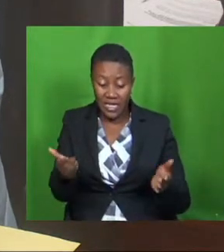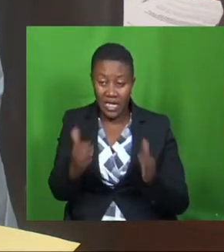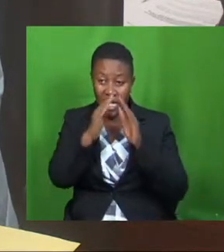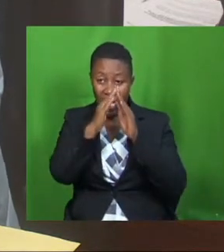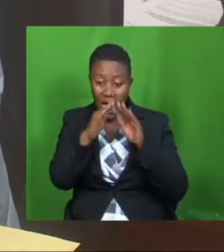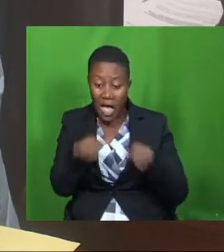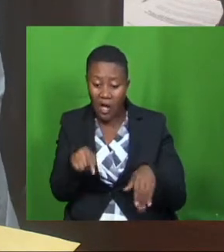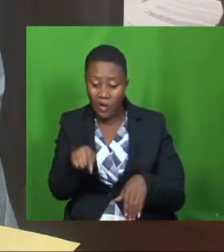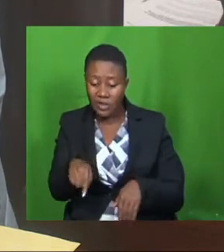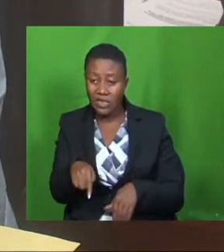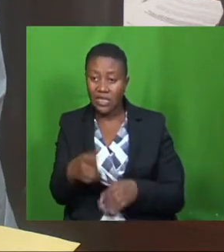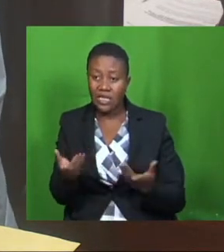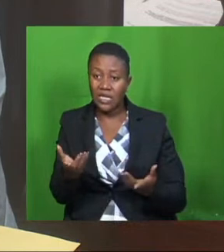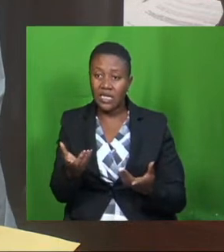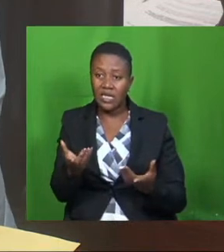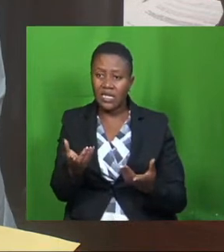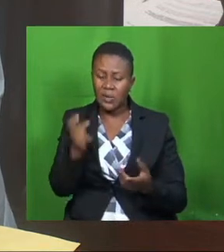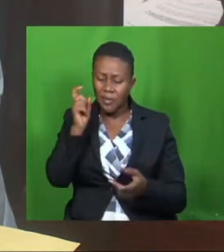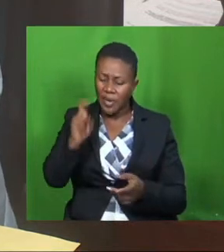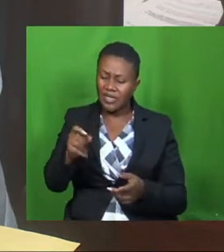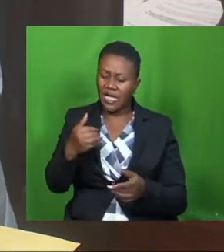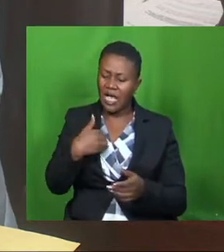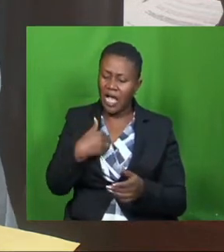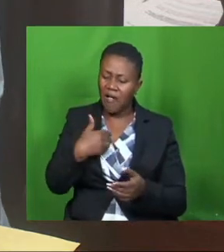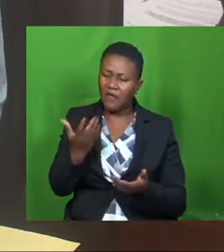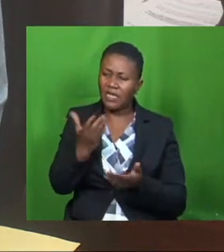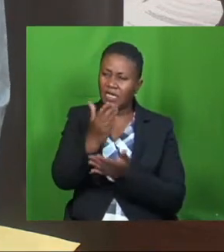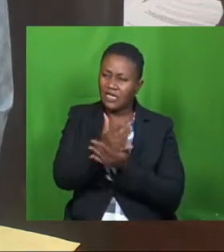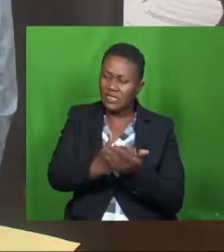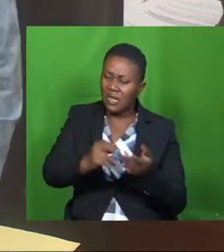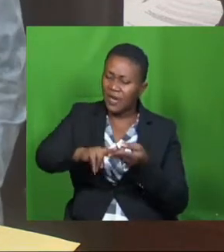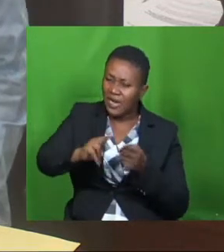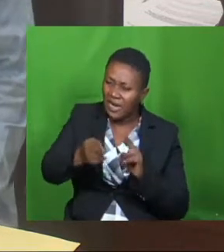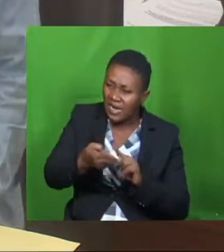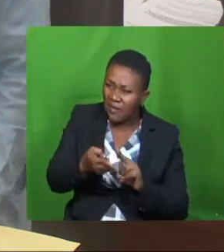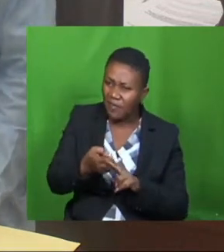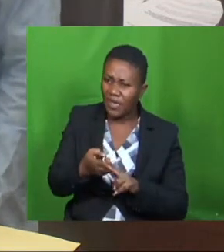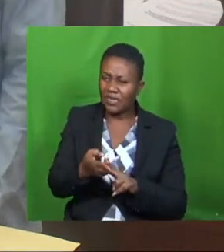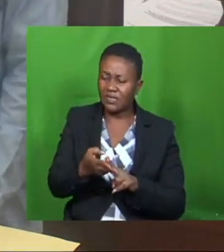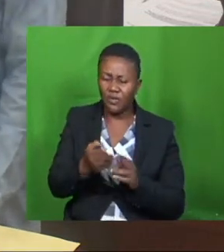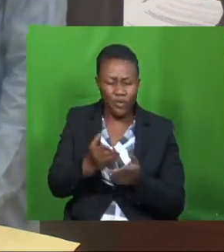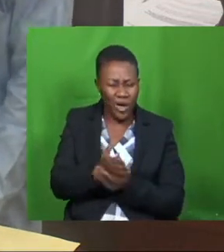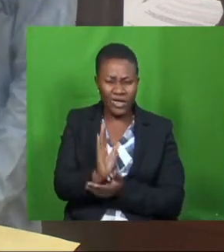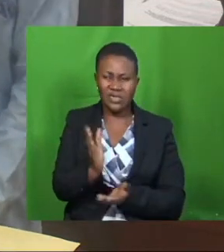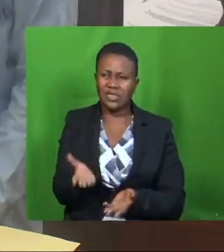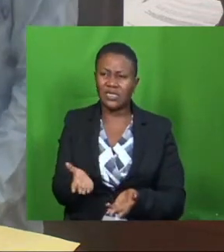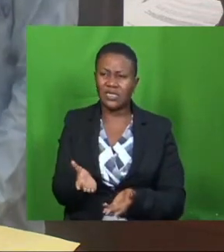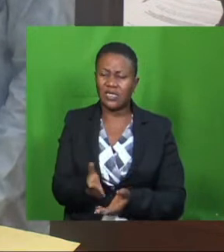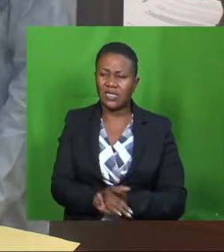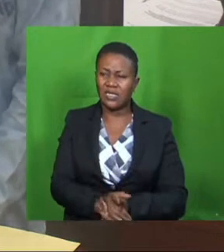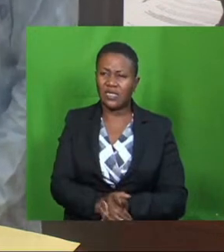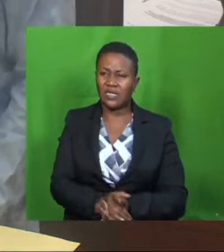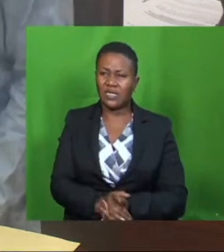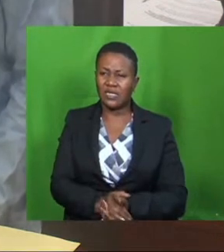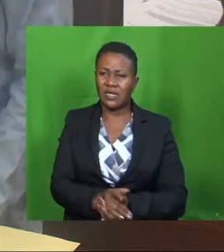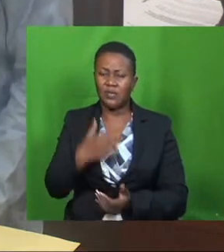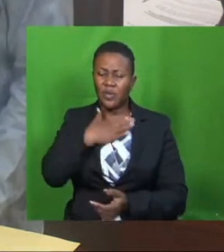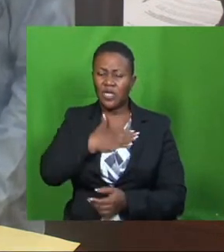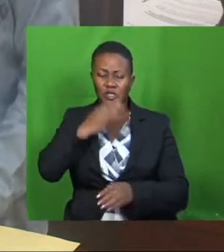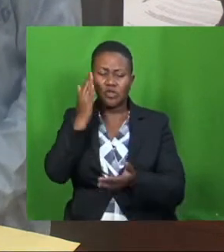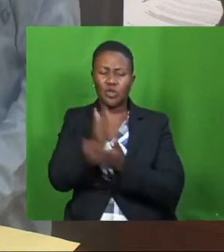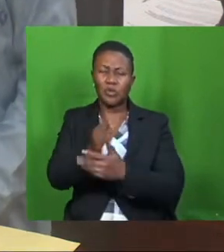pleaded that he should see them first, read them, appreciate what the technical